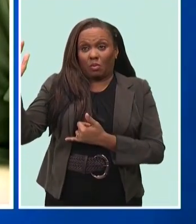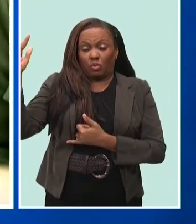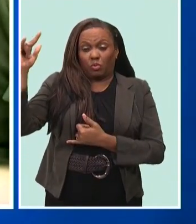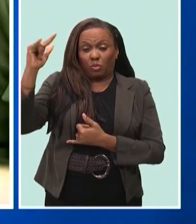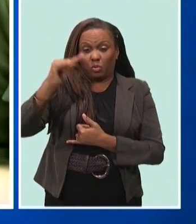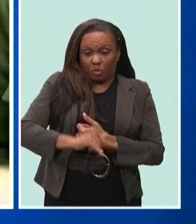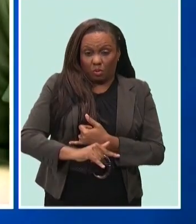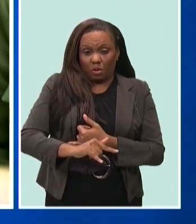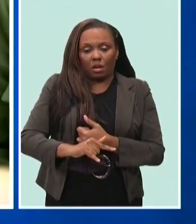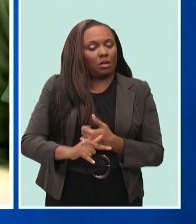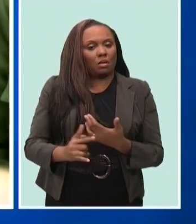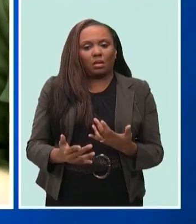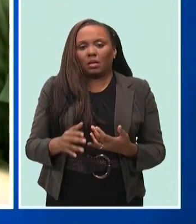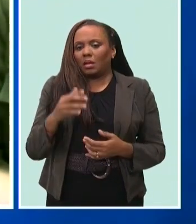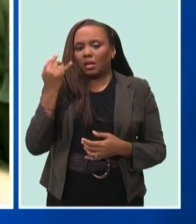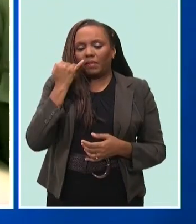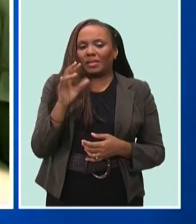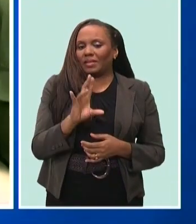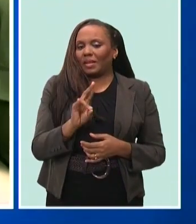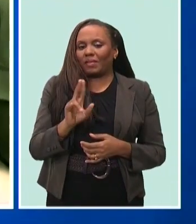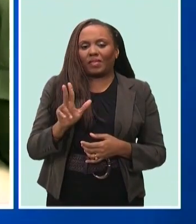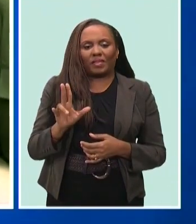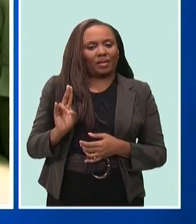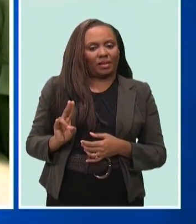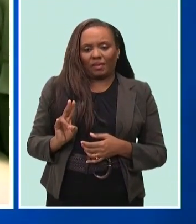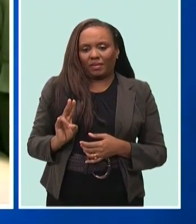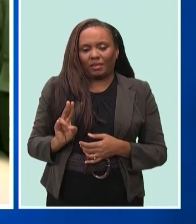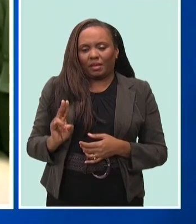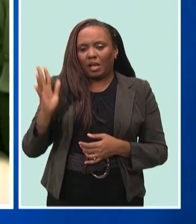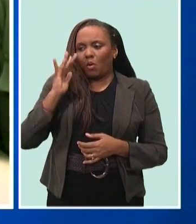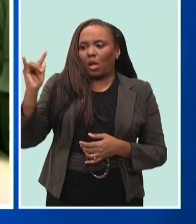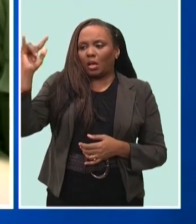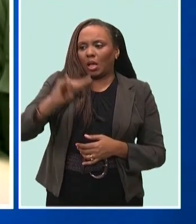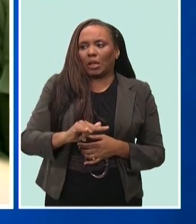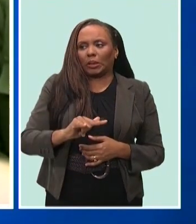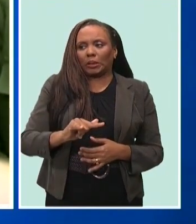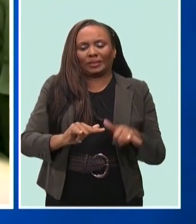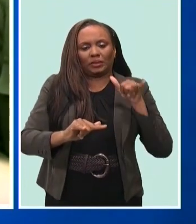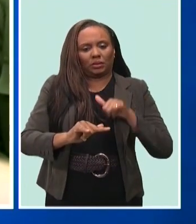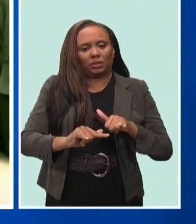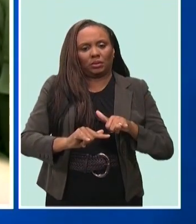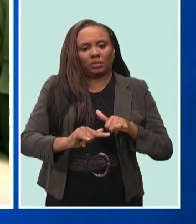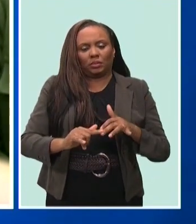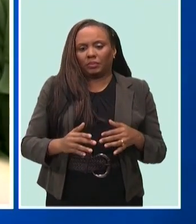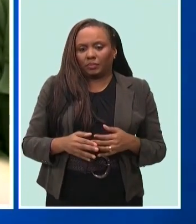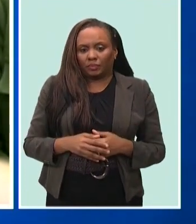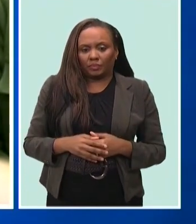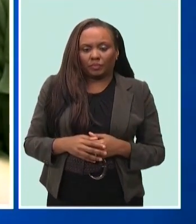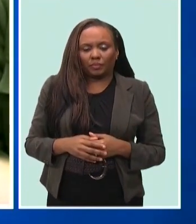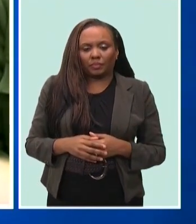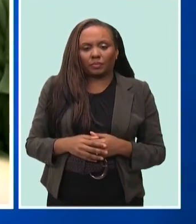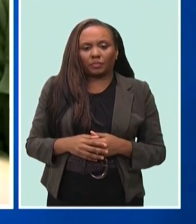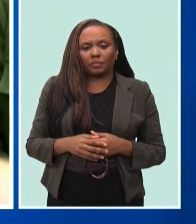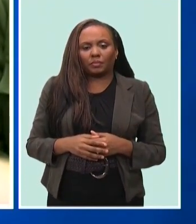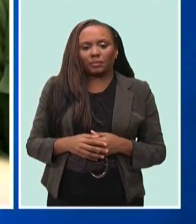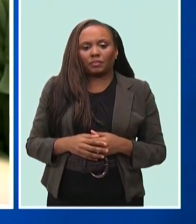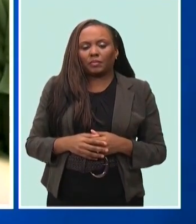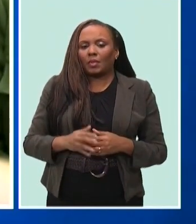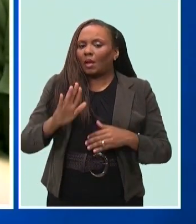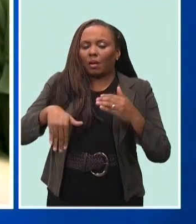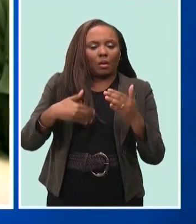If they're the 737 MAX, will be grounded upon landing at the destination. Pilots